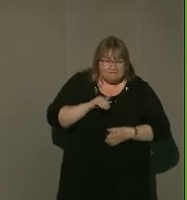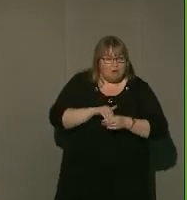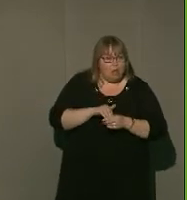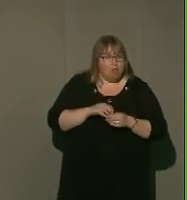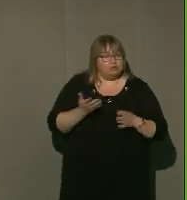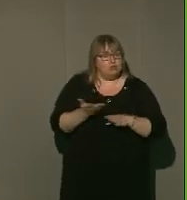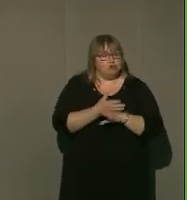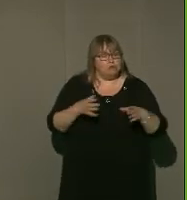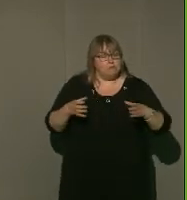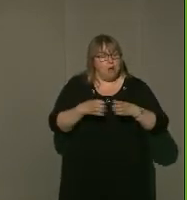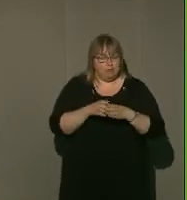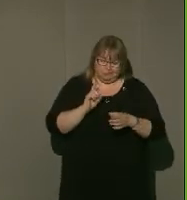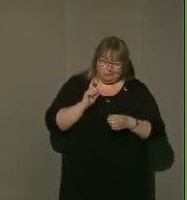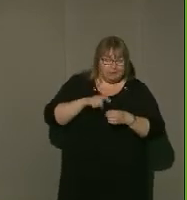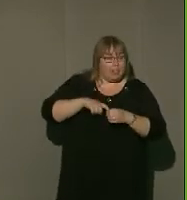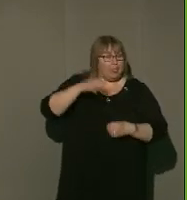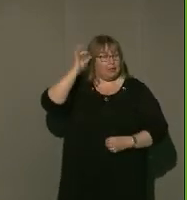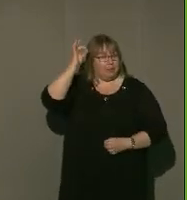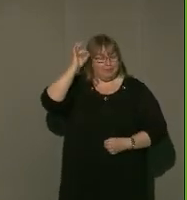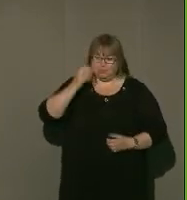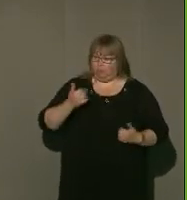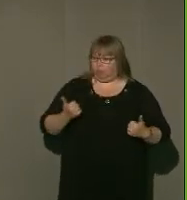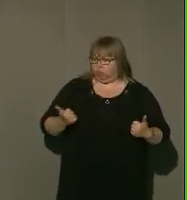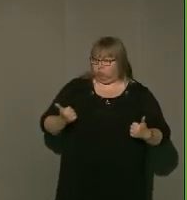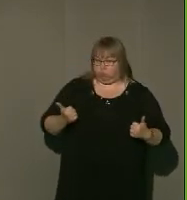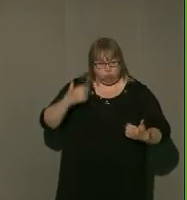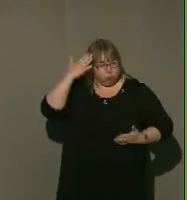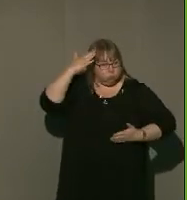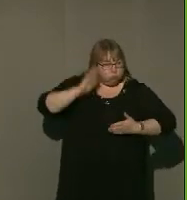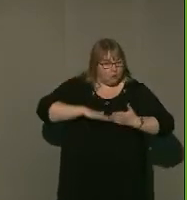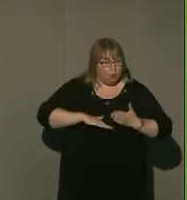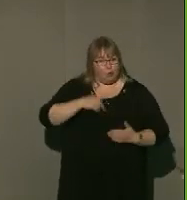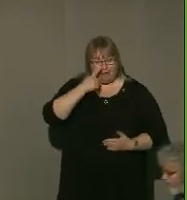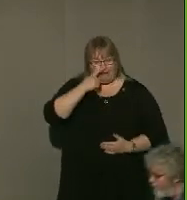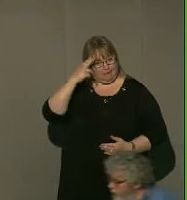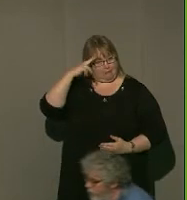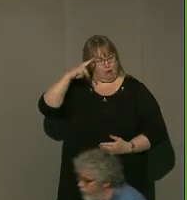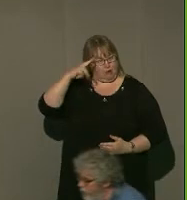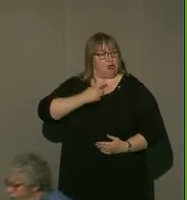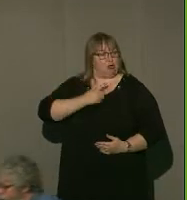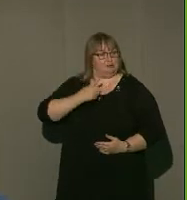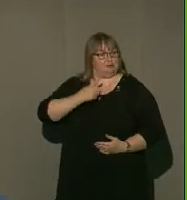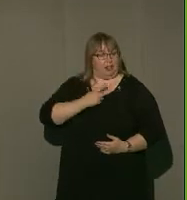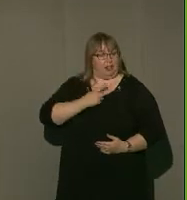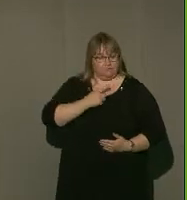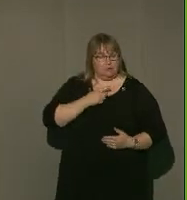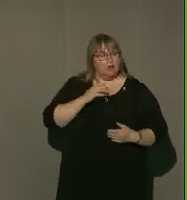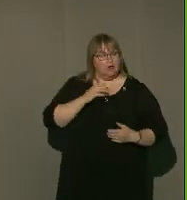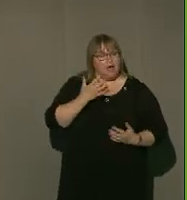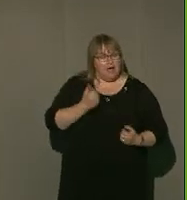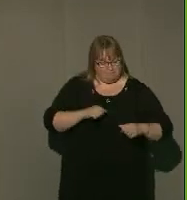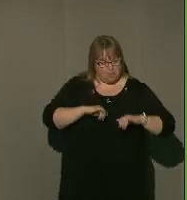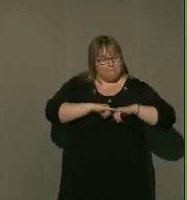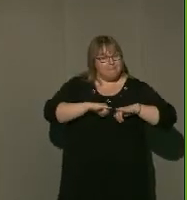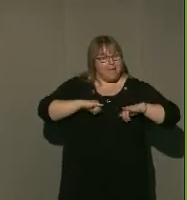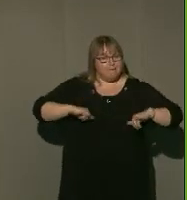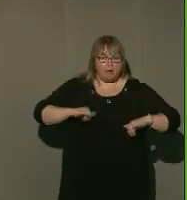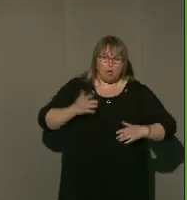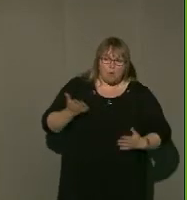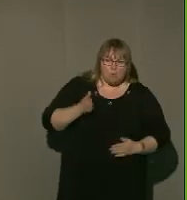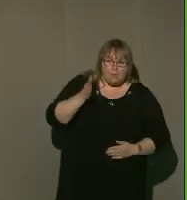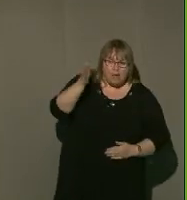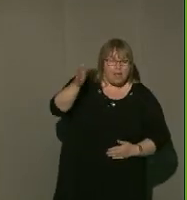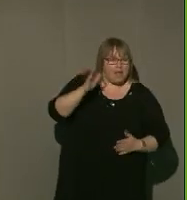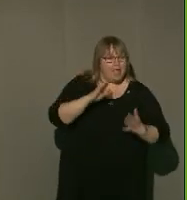the committees is a great way to do it, and you can put yourself forward. The nomination papers are available at the SOC